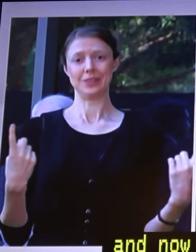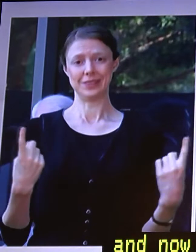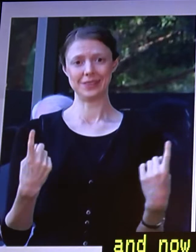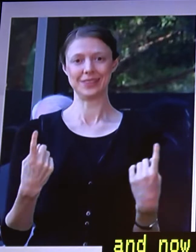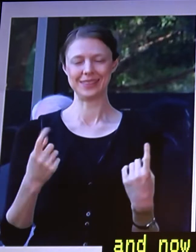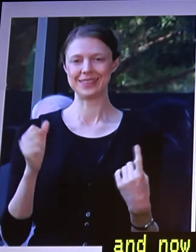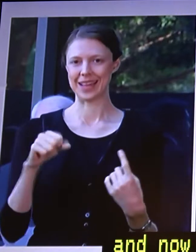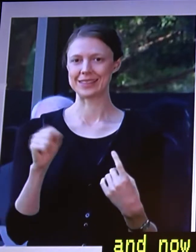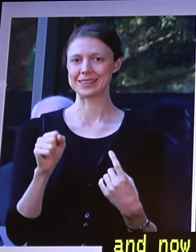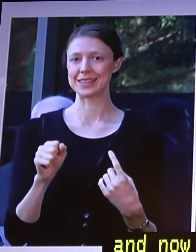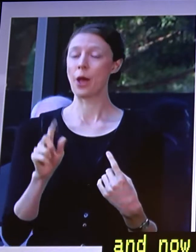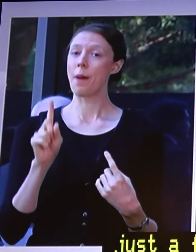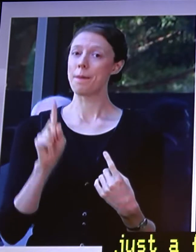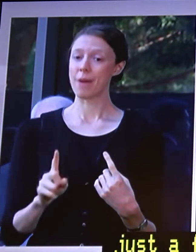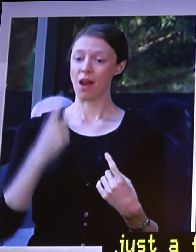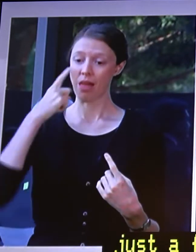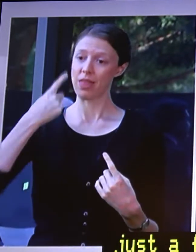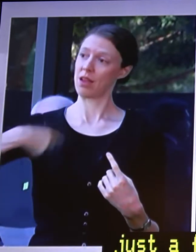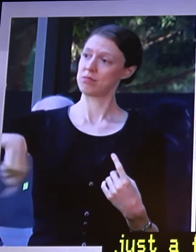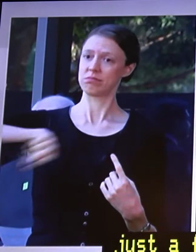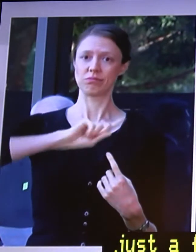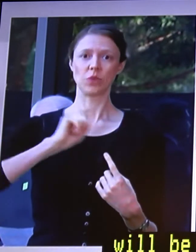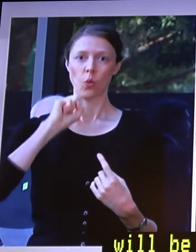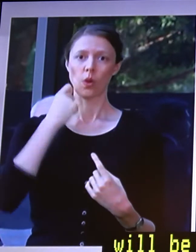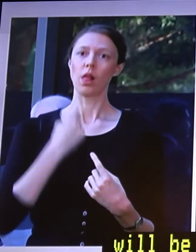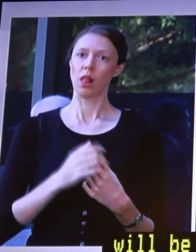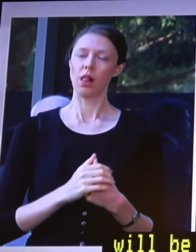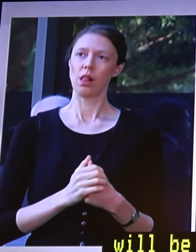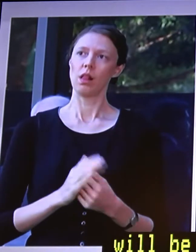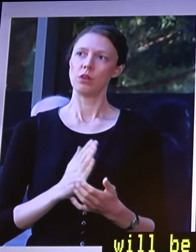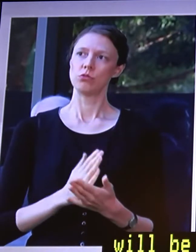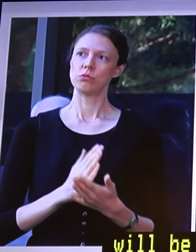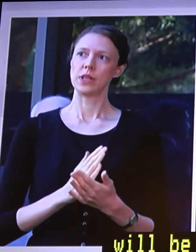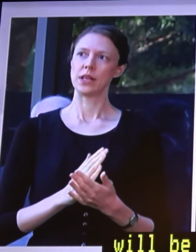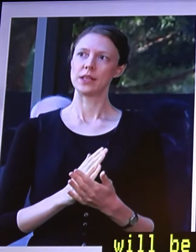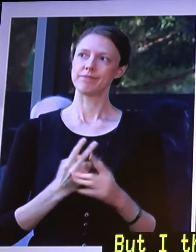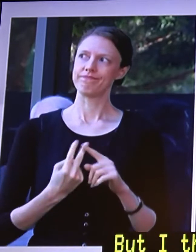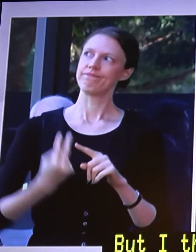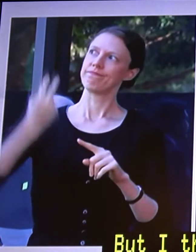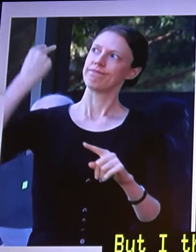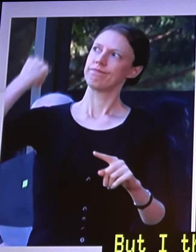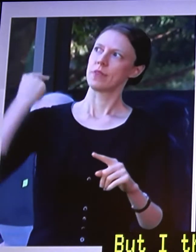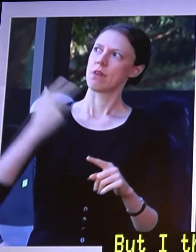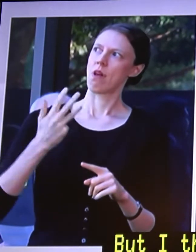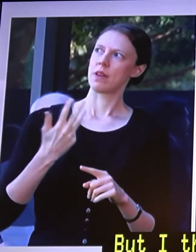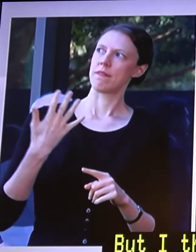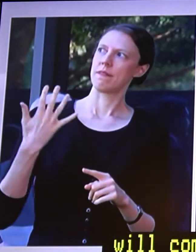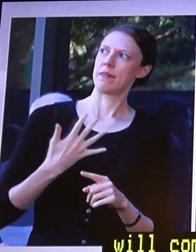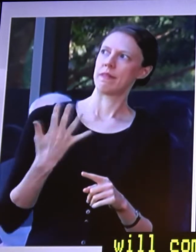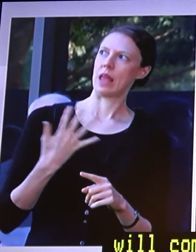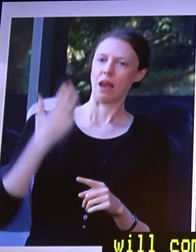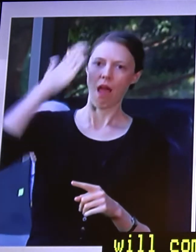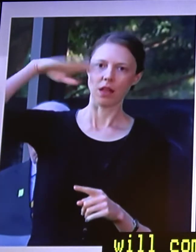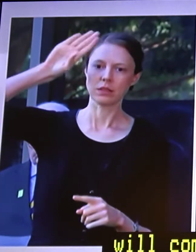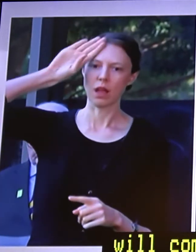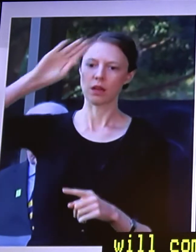than ever, all of us will come to contemplate and appreciate what our Anzacs did in 1915 and what Anzac Day